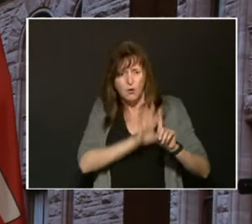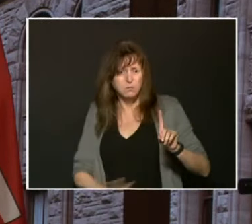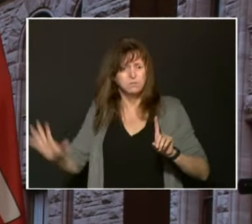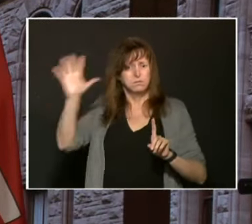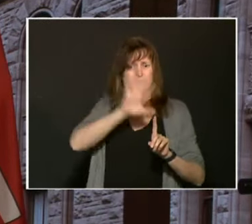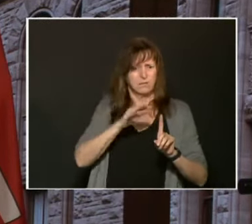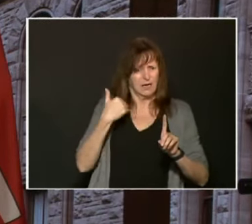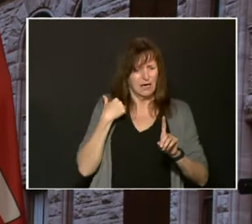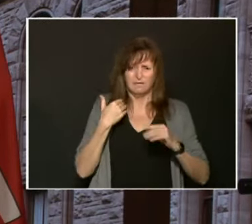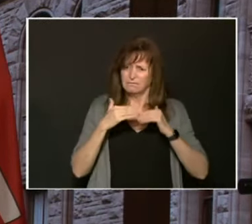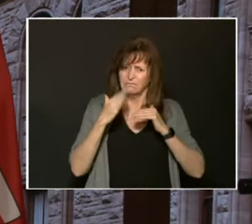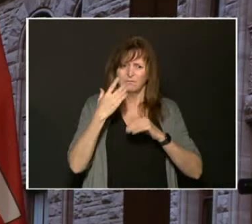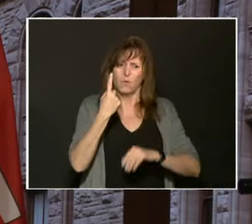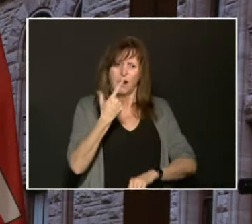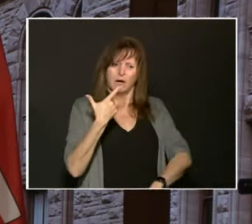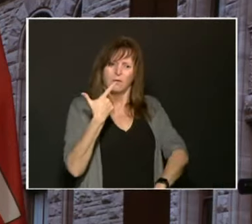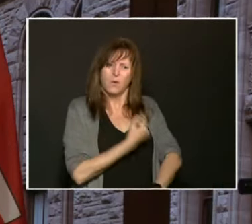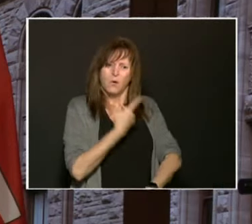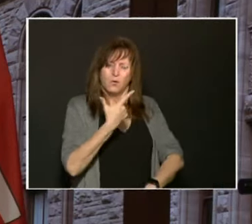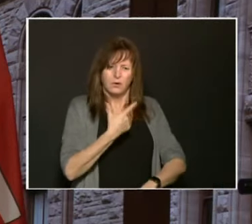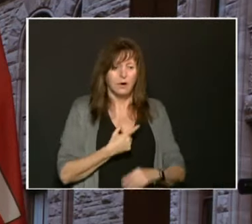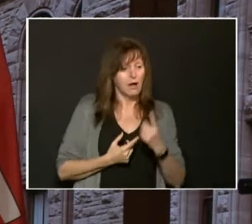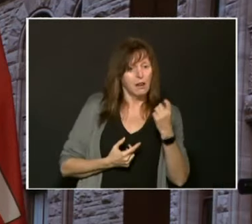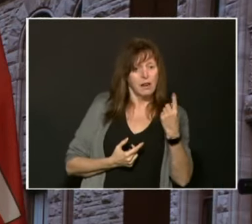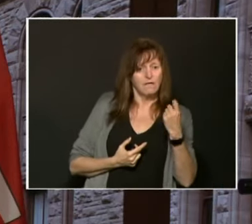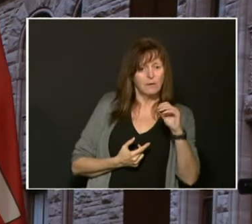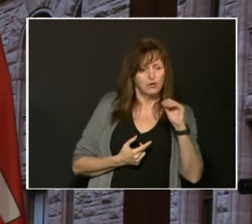than 11% who are fully immunized.